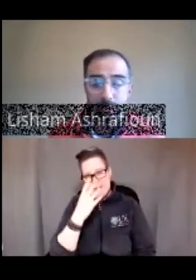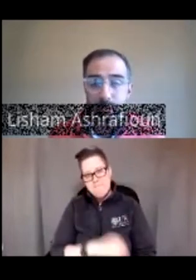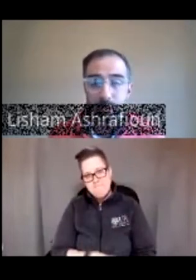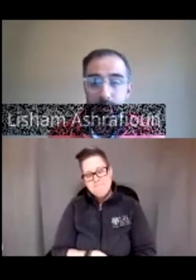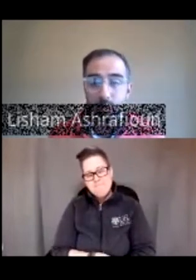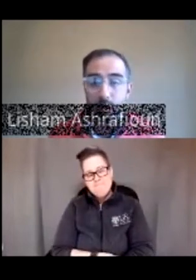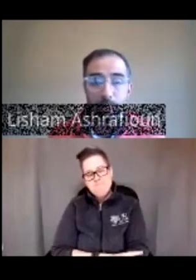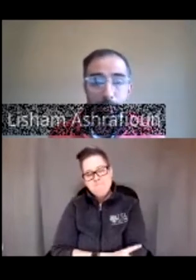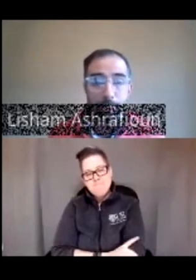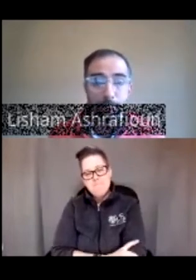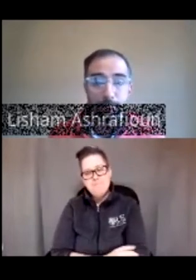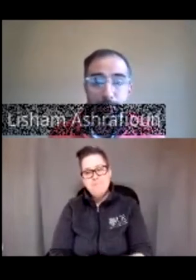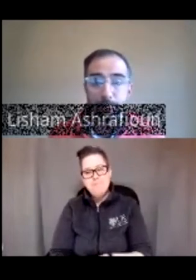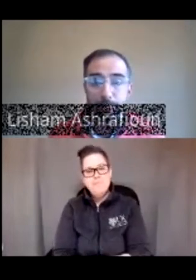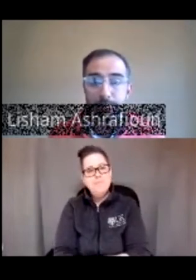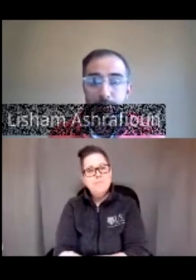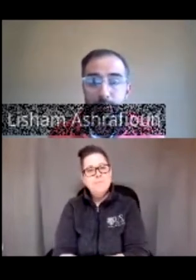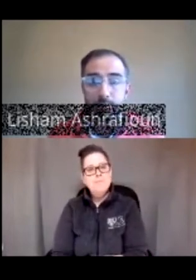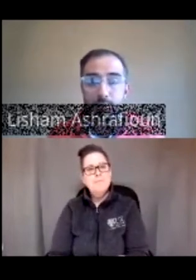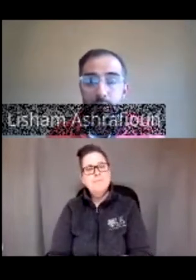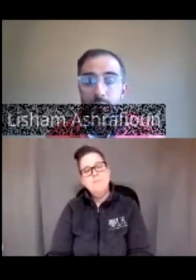sleep disturbance as well.